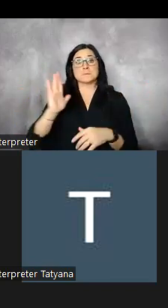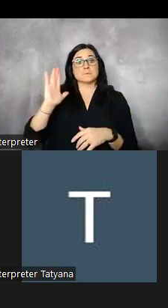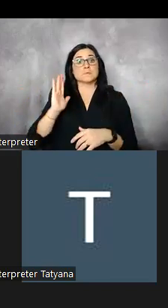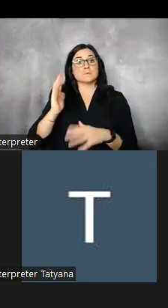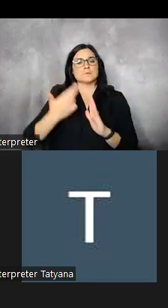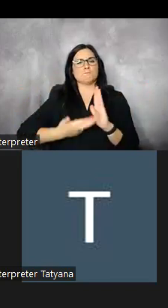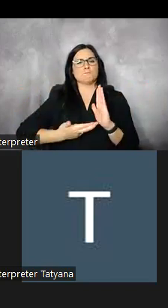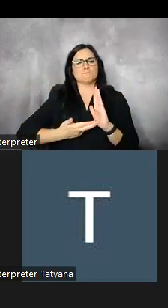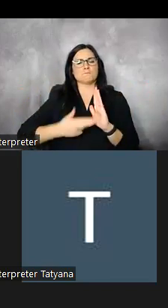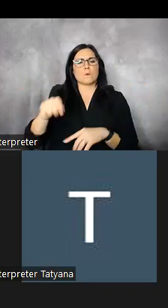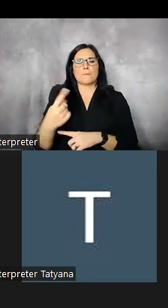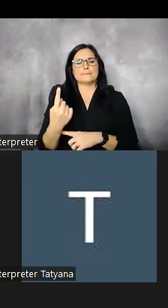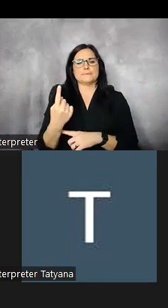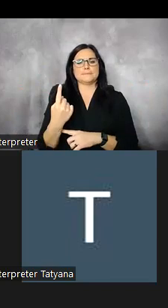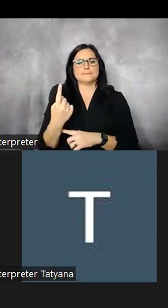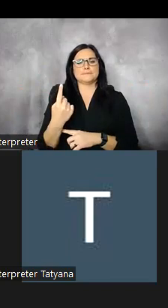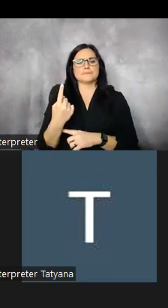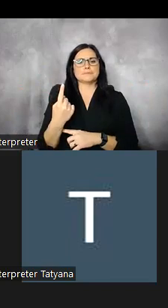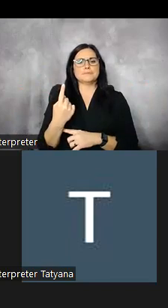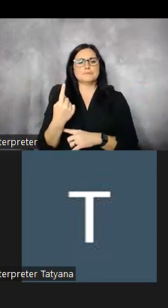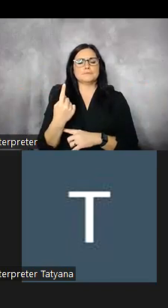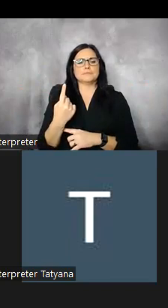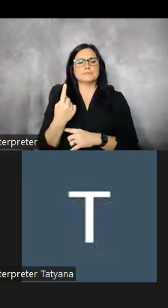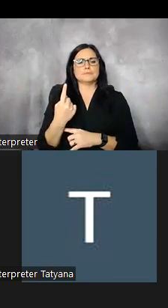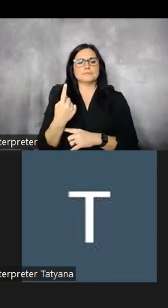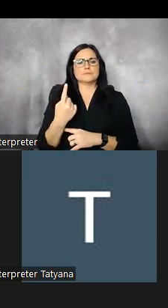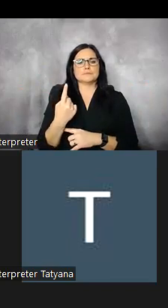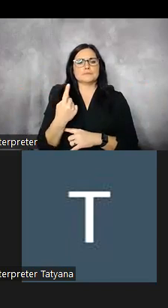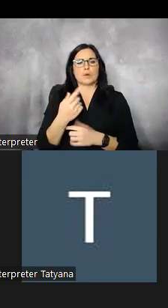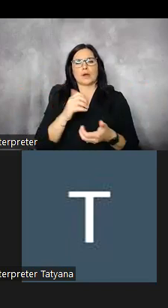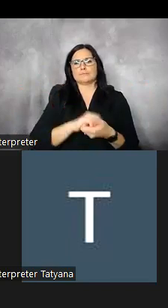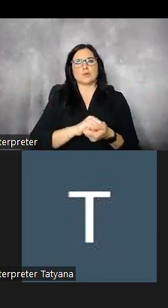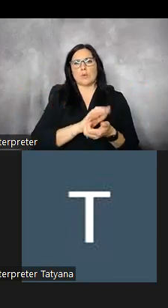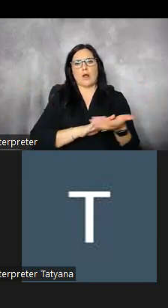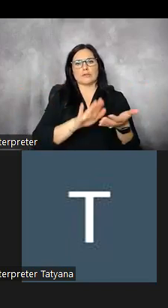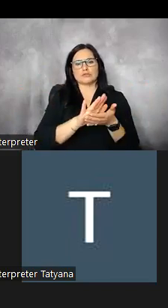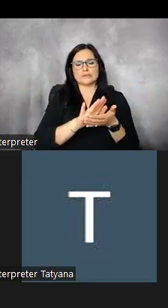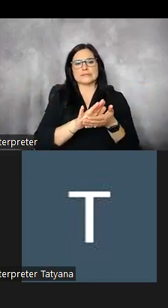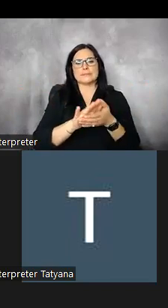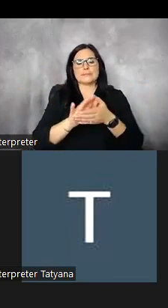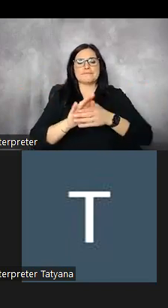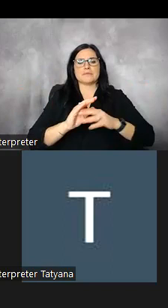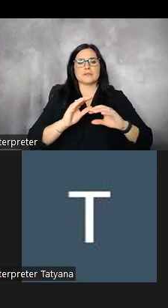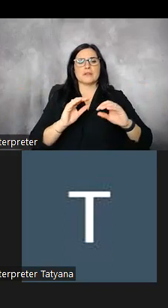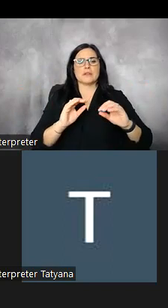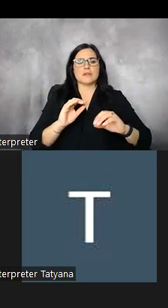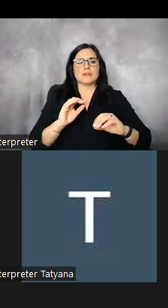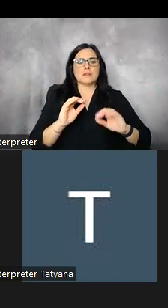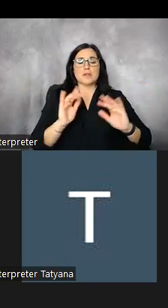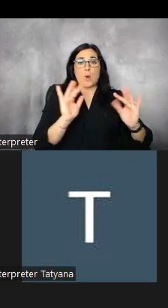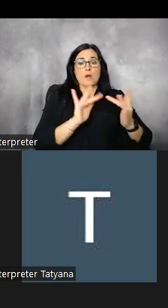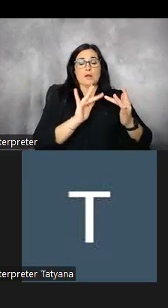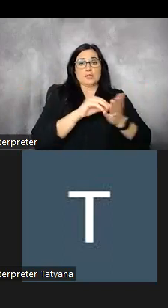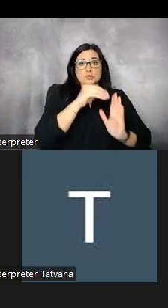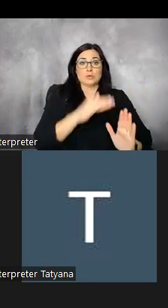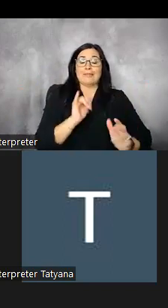that we would only deal with the colleges directly, and that we didn't have any student contact. That has